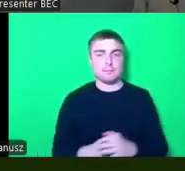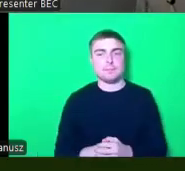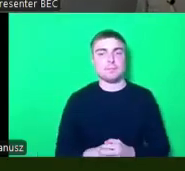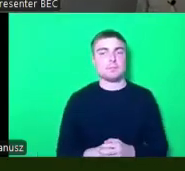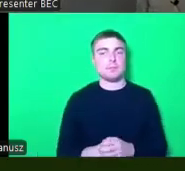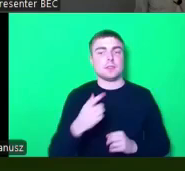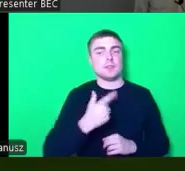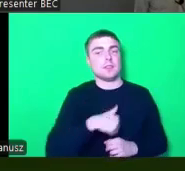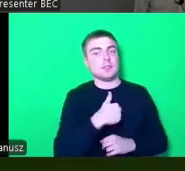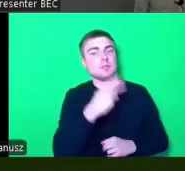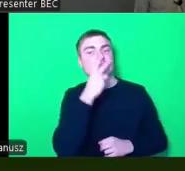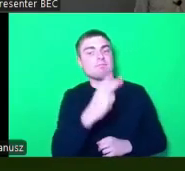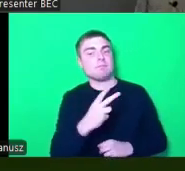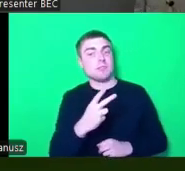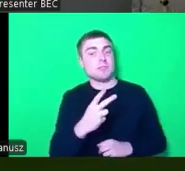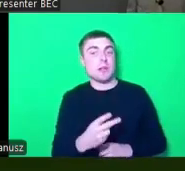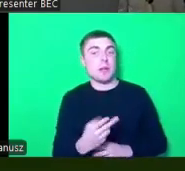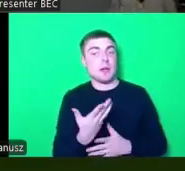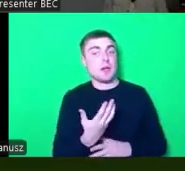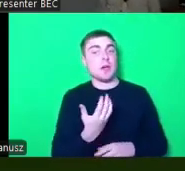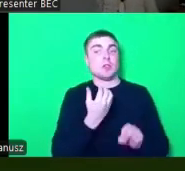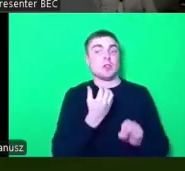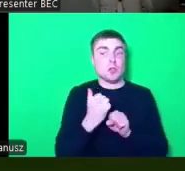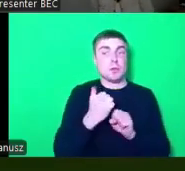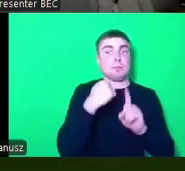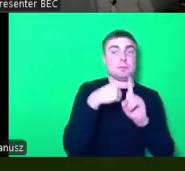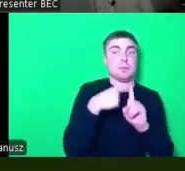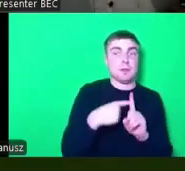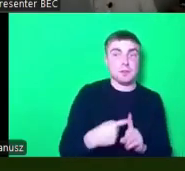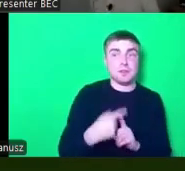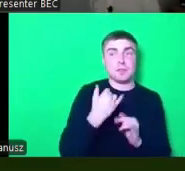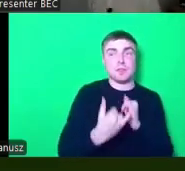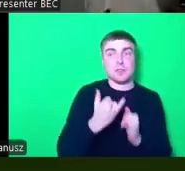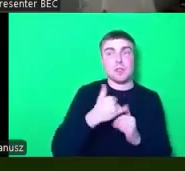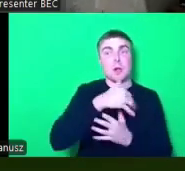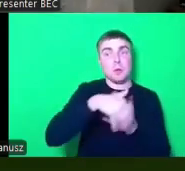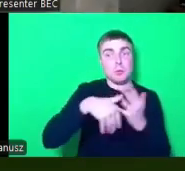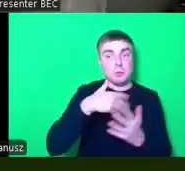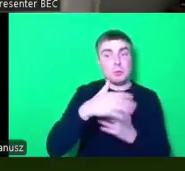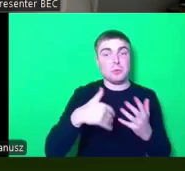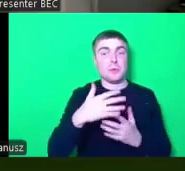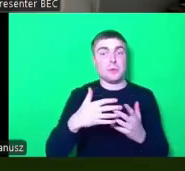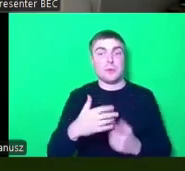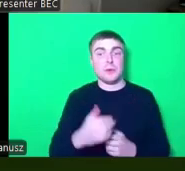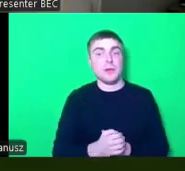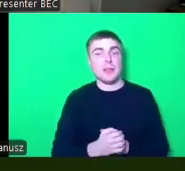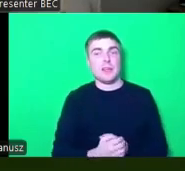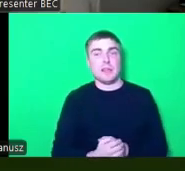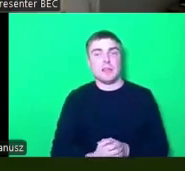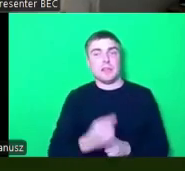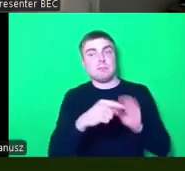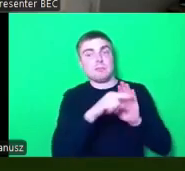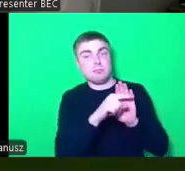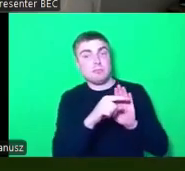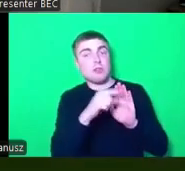effects are based on tree structure. Quite a lot of them are positive, but there are also a few negative. So